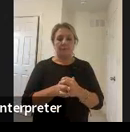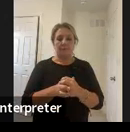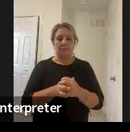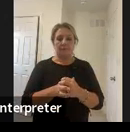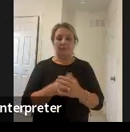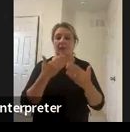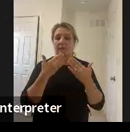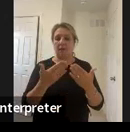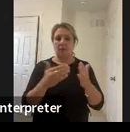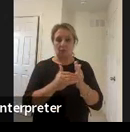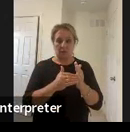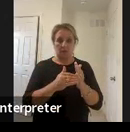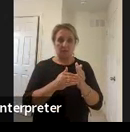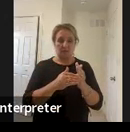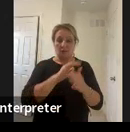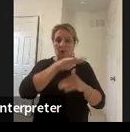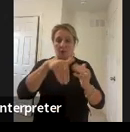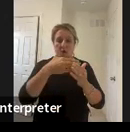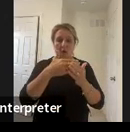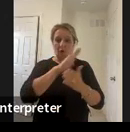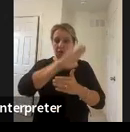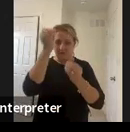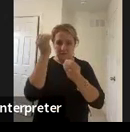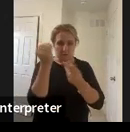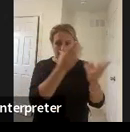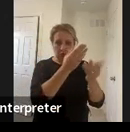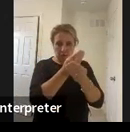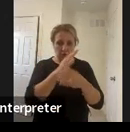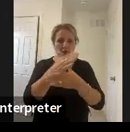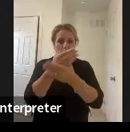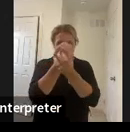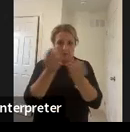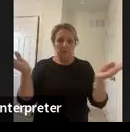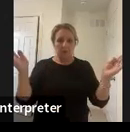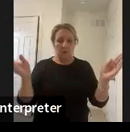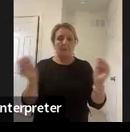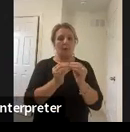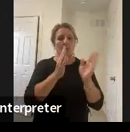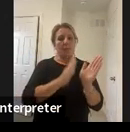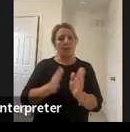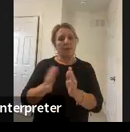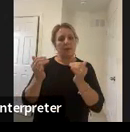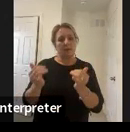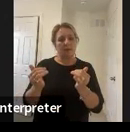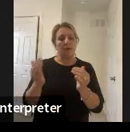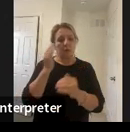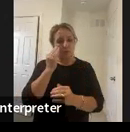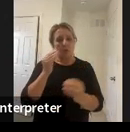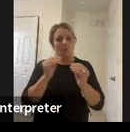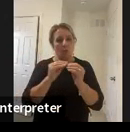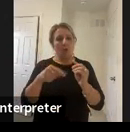Thank you again, presenters, for delivering all of the practical information so that we can all be a little more prepared and knowledgeable about